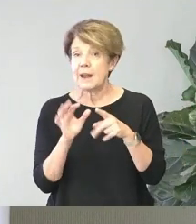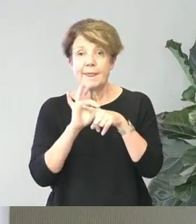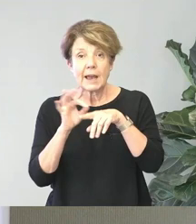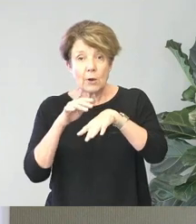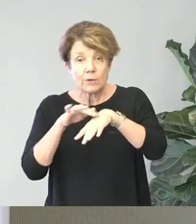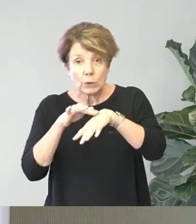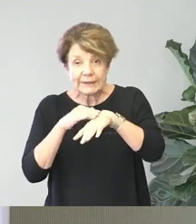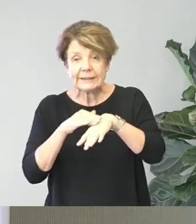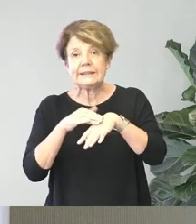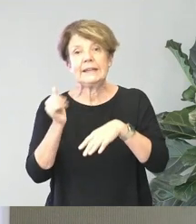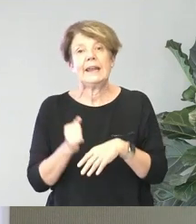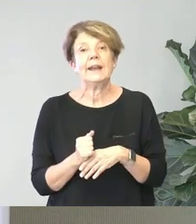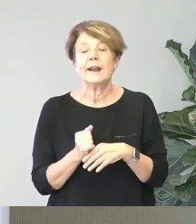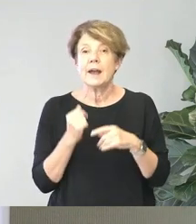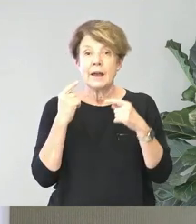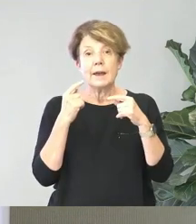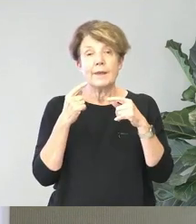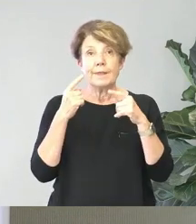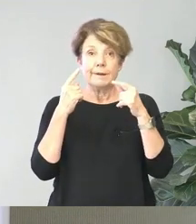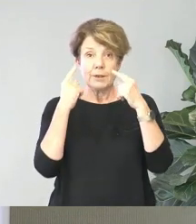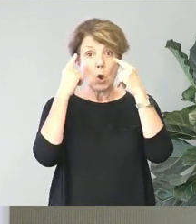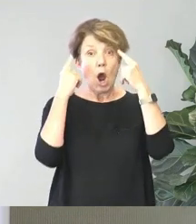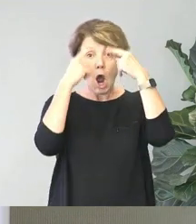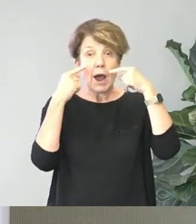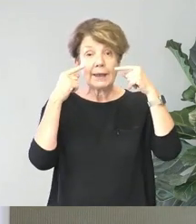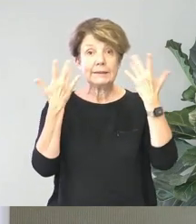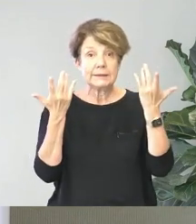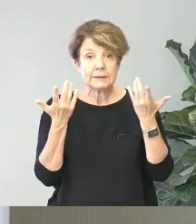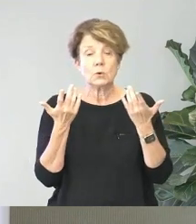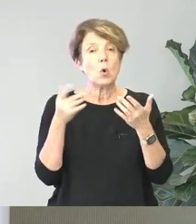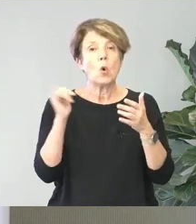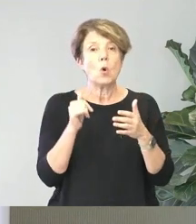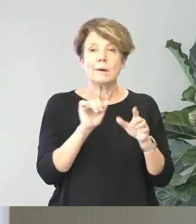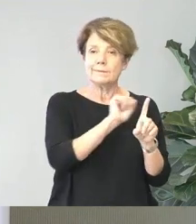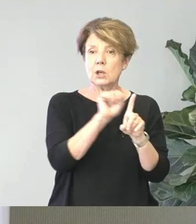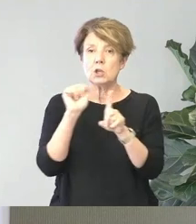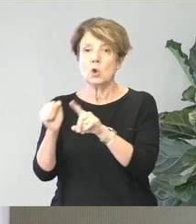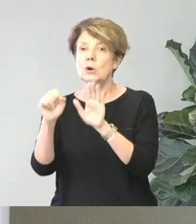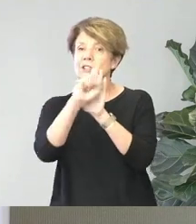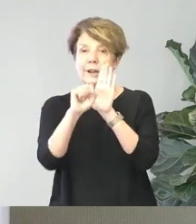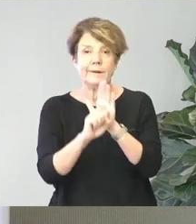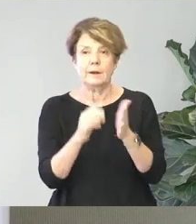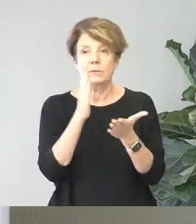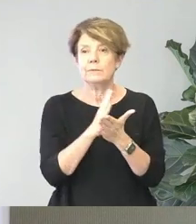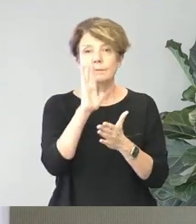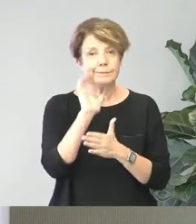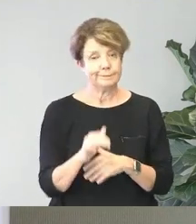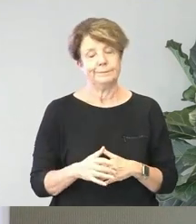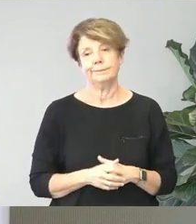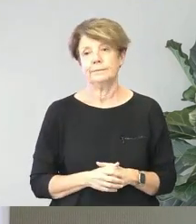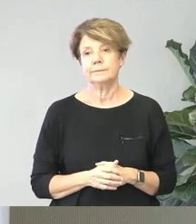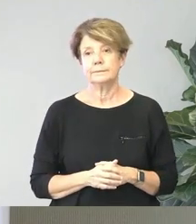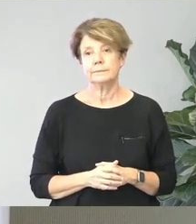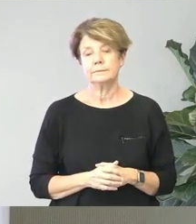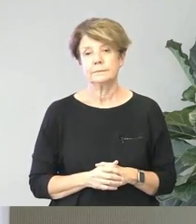skin, the shape of your eyes, and how your gender you identify by. It's so important that we